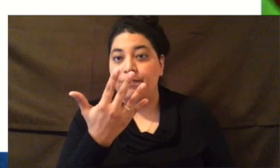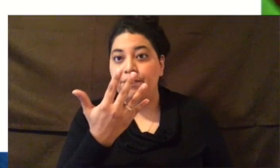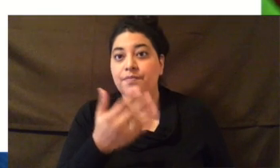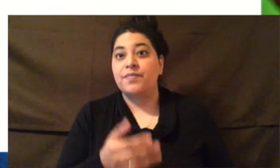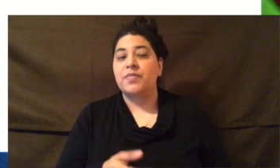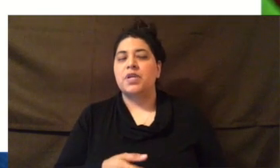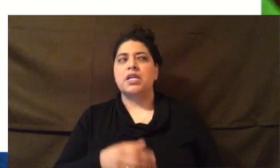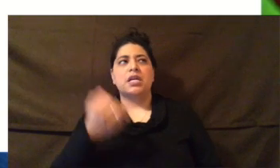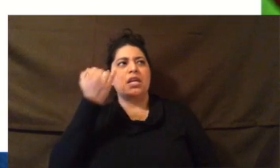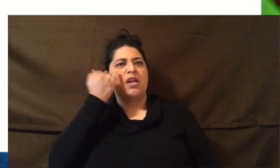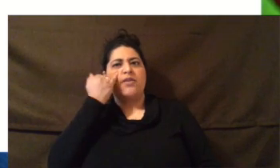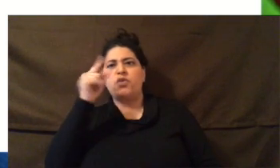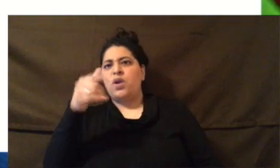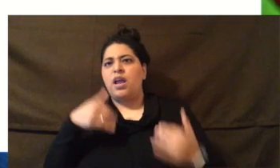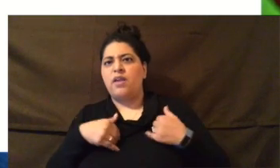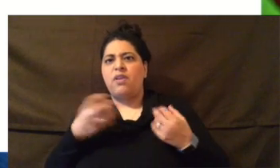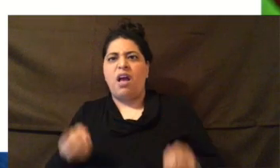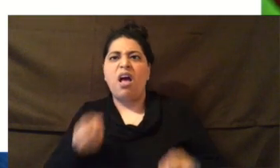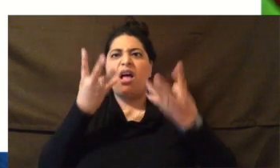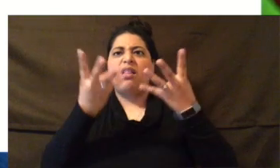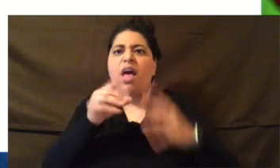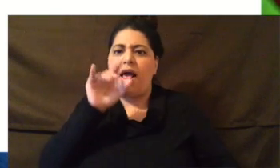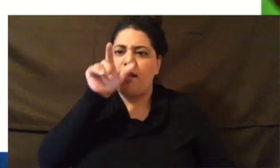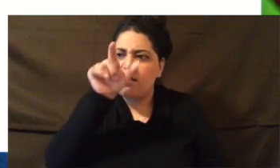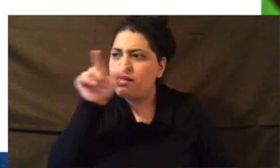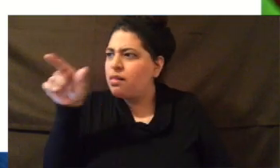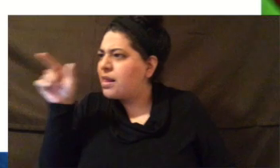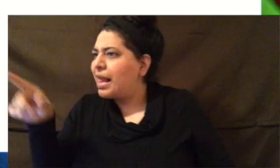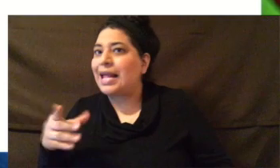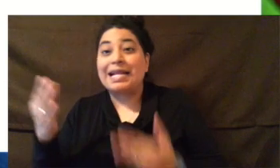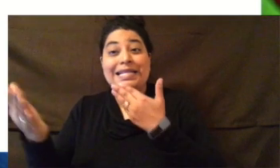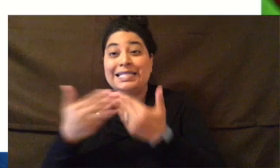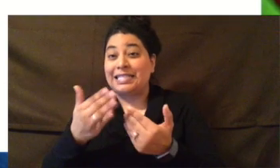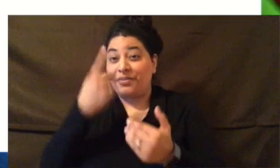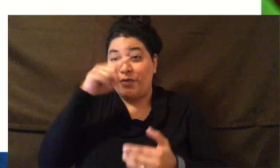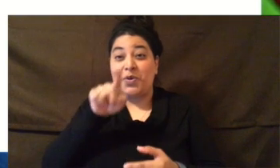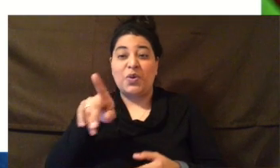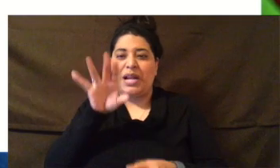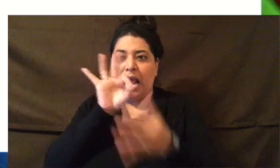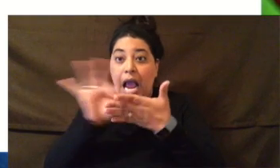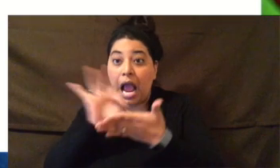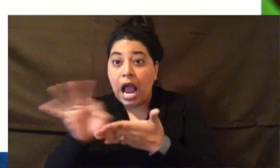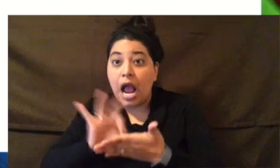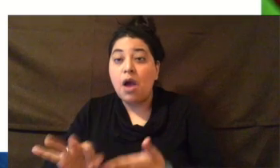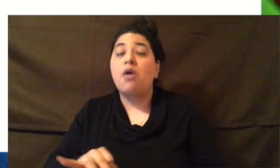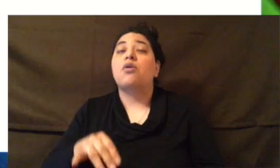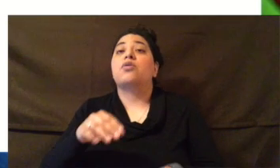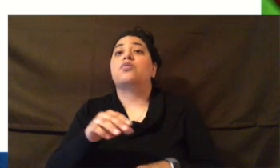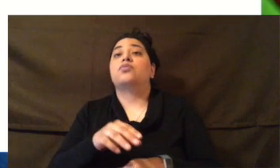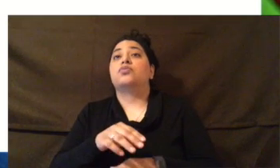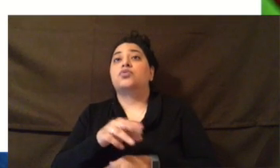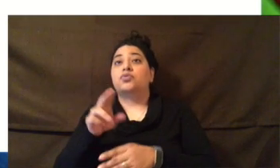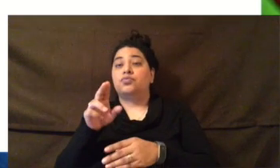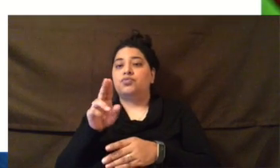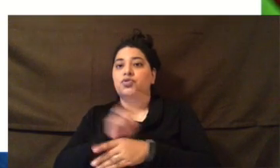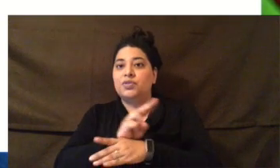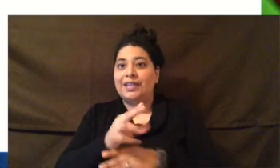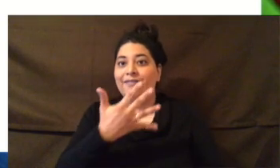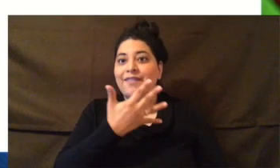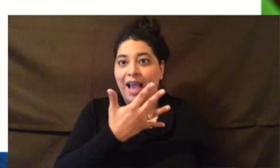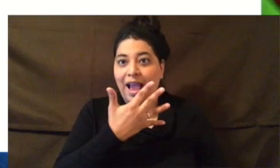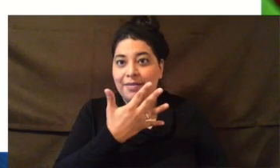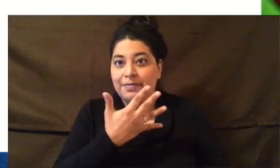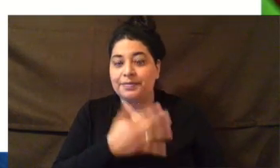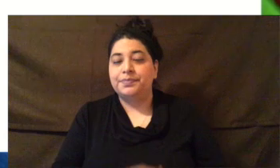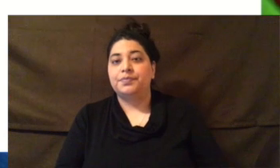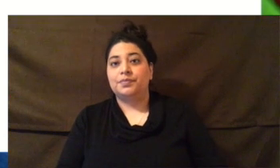5. That way, if you have like 30 tallies, it's really easy for you to count by skip counting by fives.